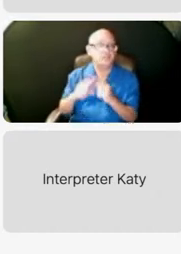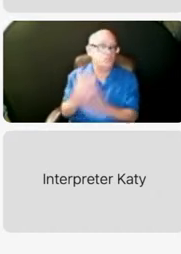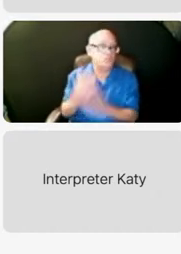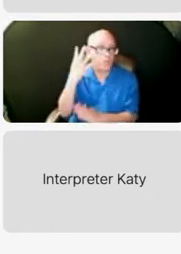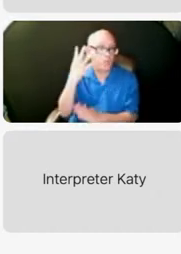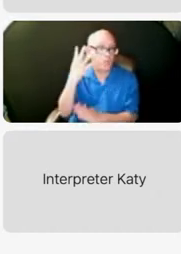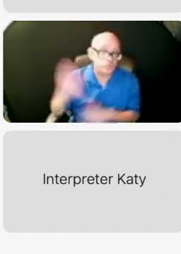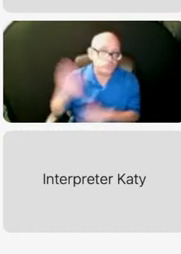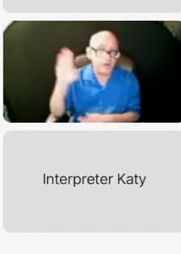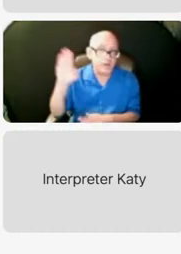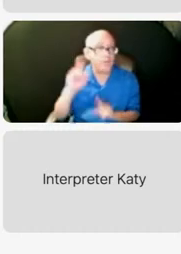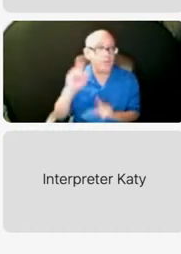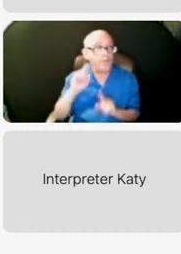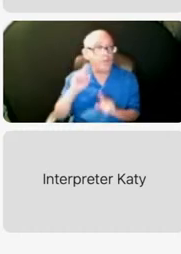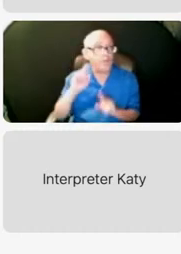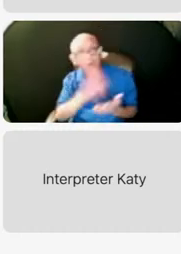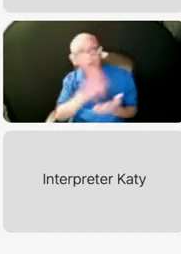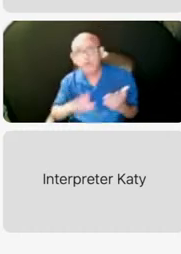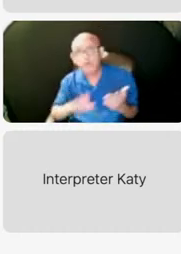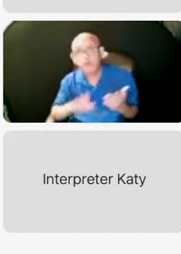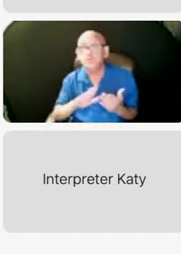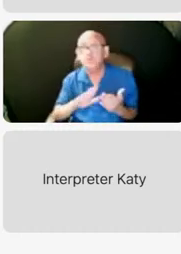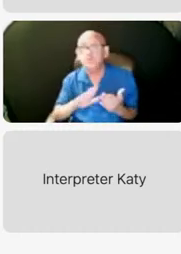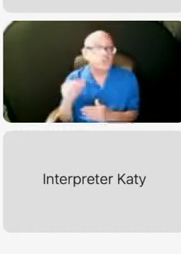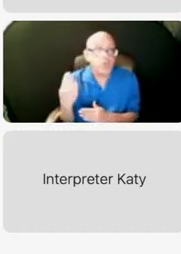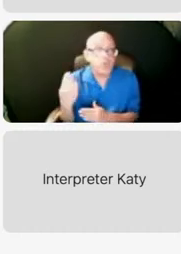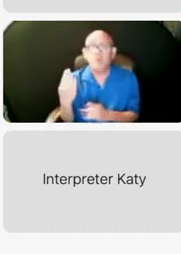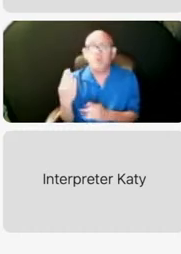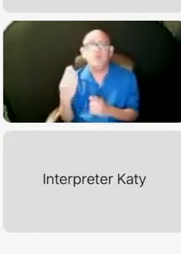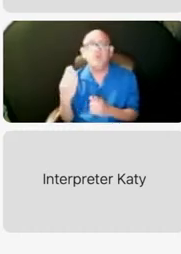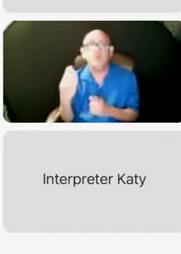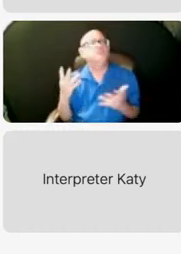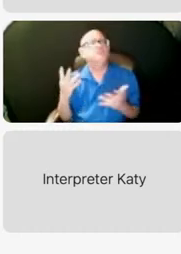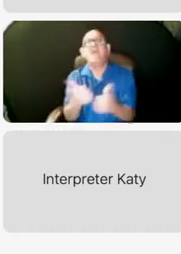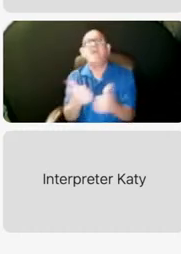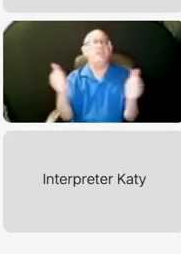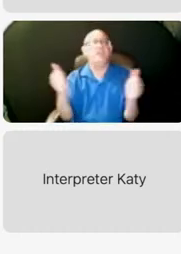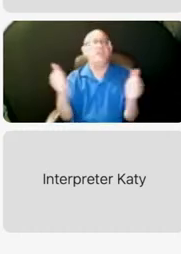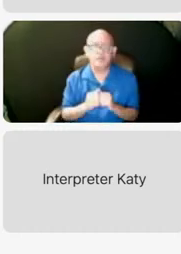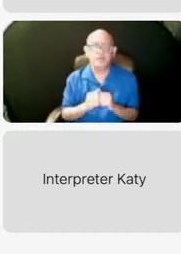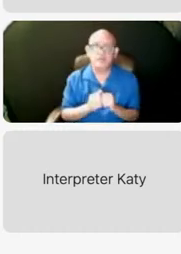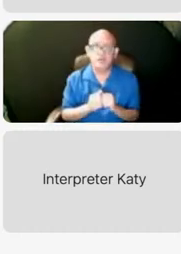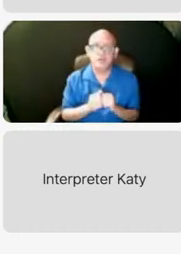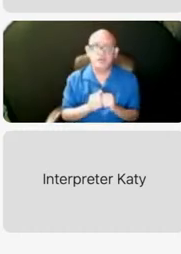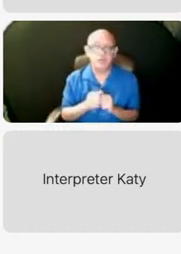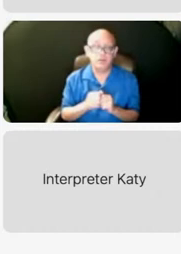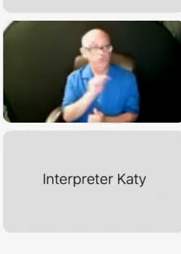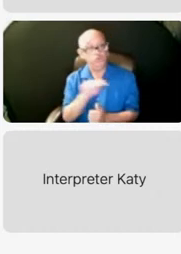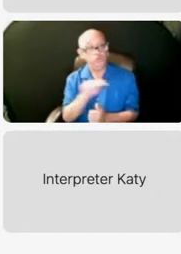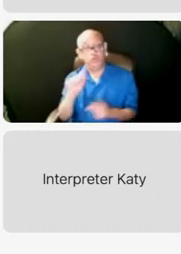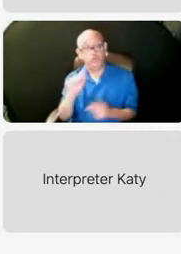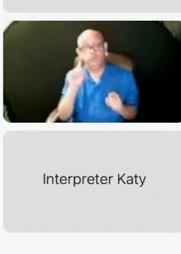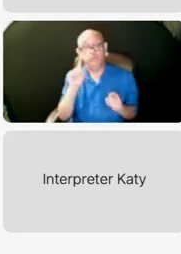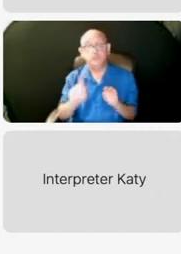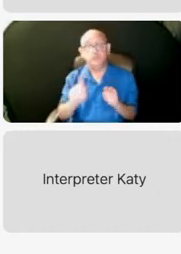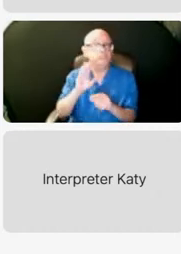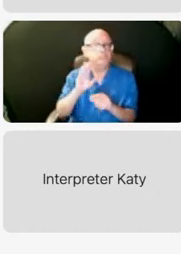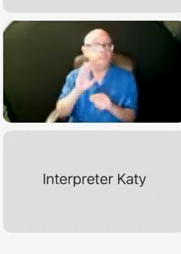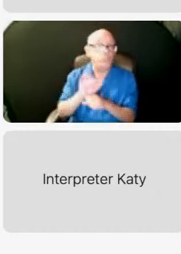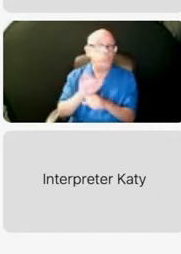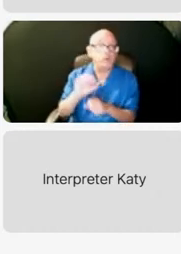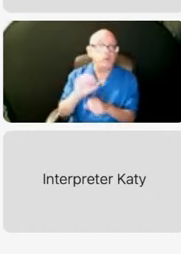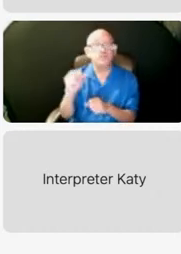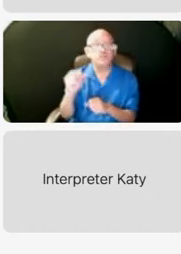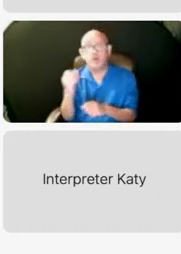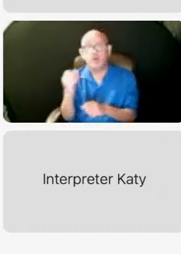the global workforce uh so uh in in all those viable career pathways we know the world